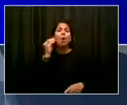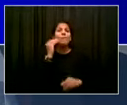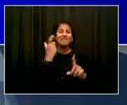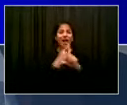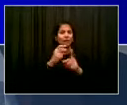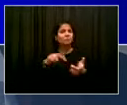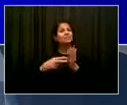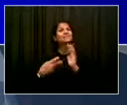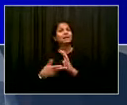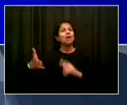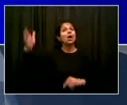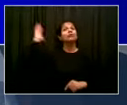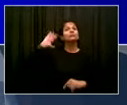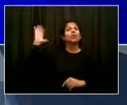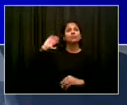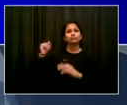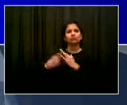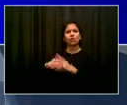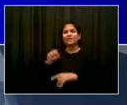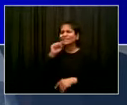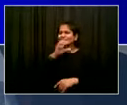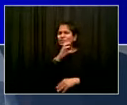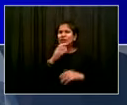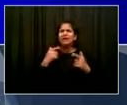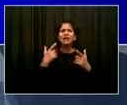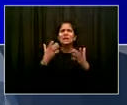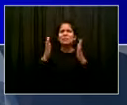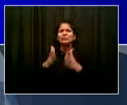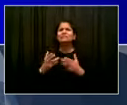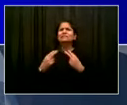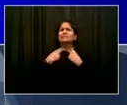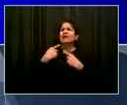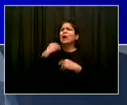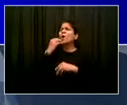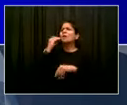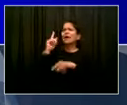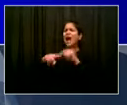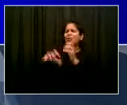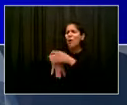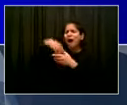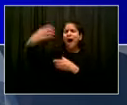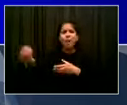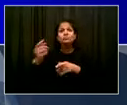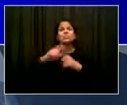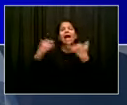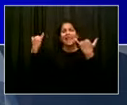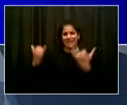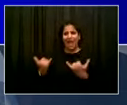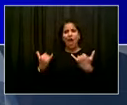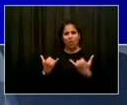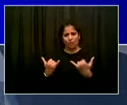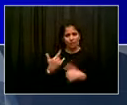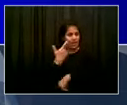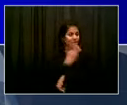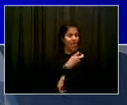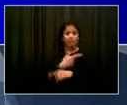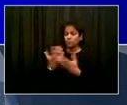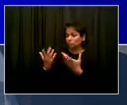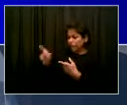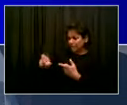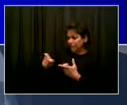something that anyone has access to. If it works for you and your family, vaccinators will come to your home. Now,